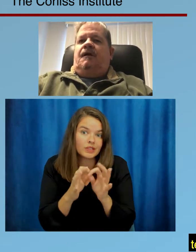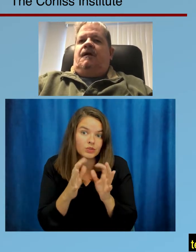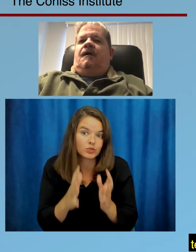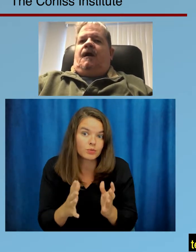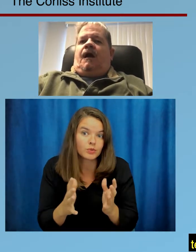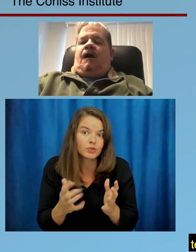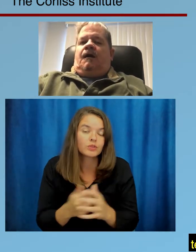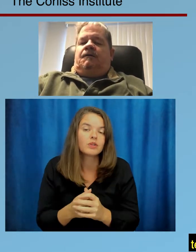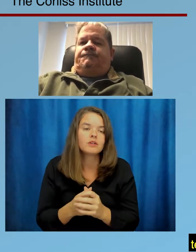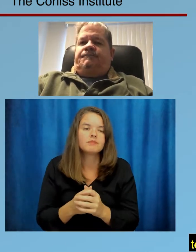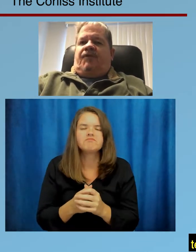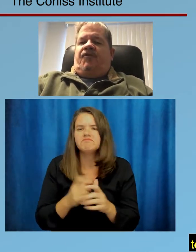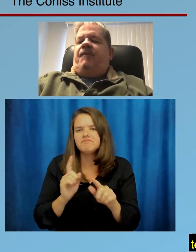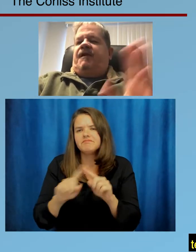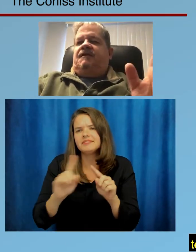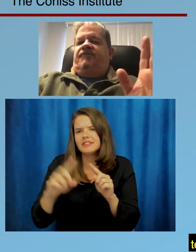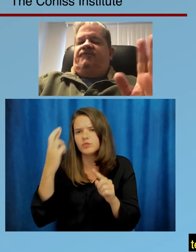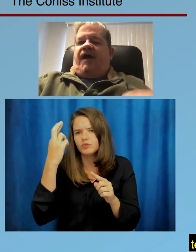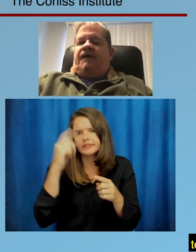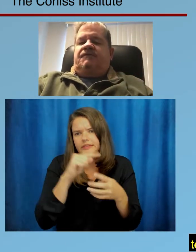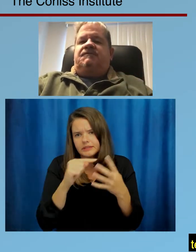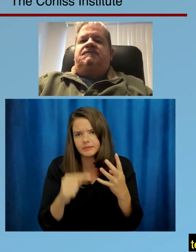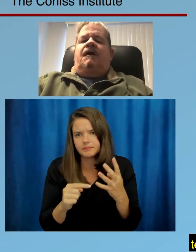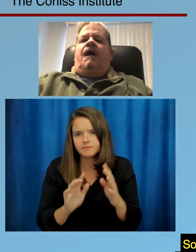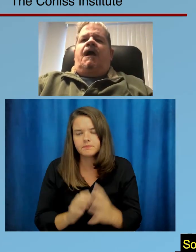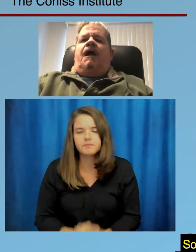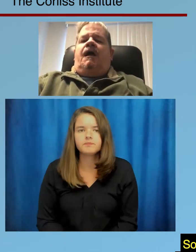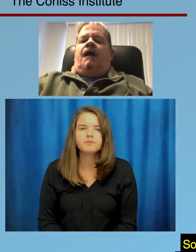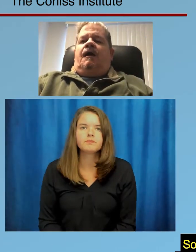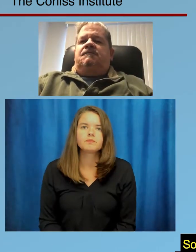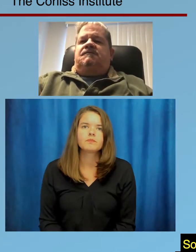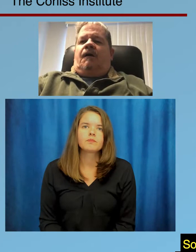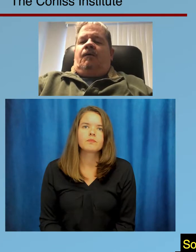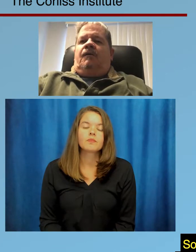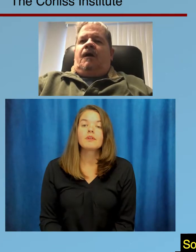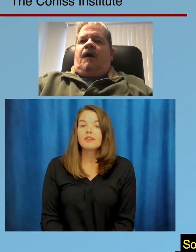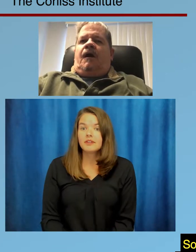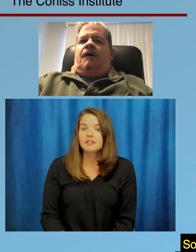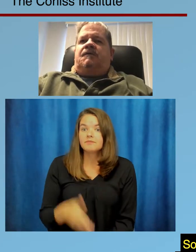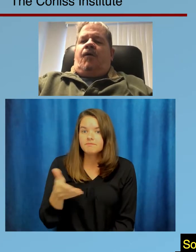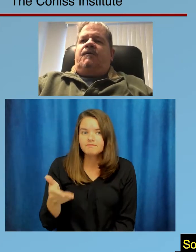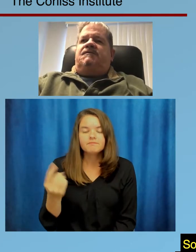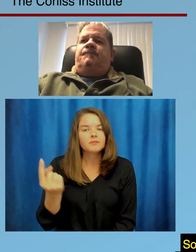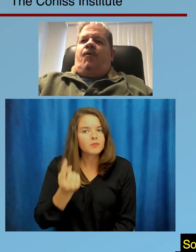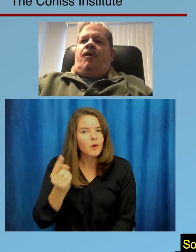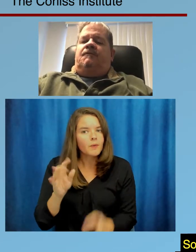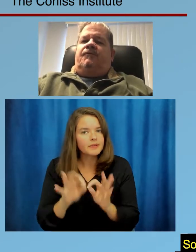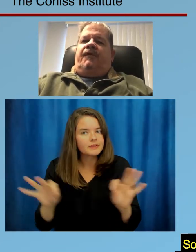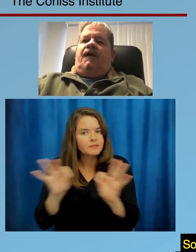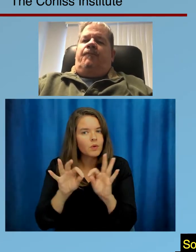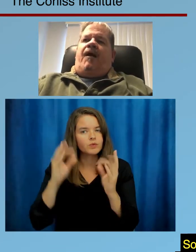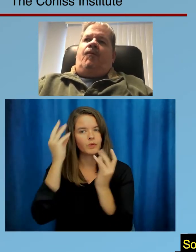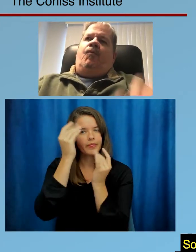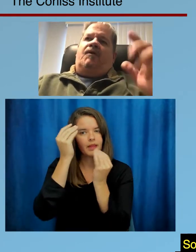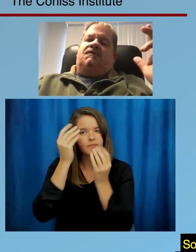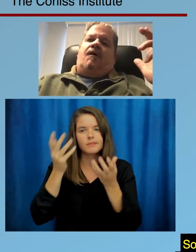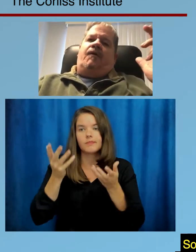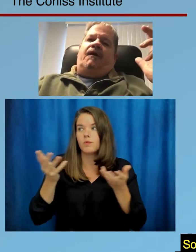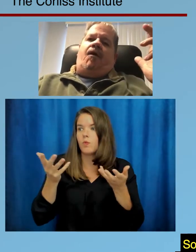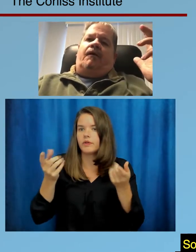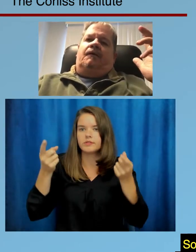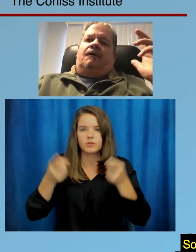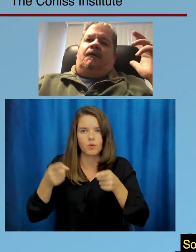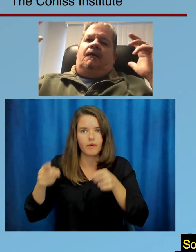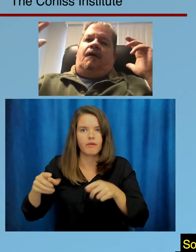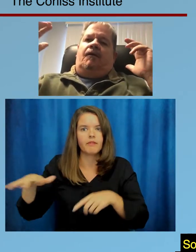interpreter for many different factors. So it's always important to think about what's